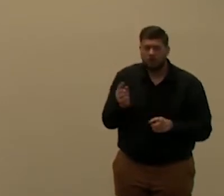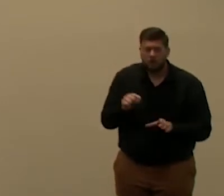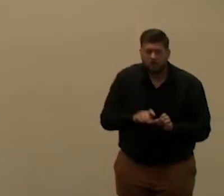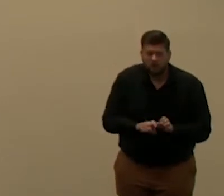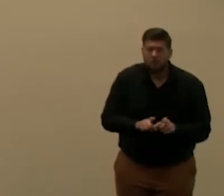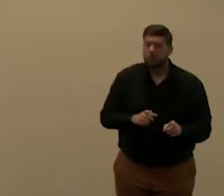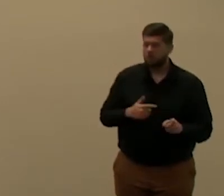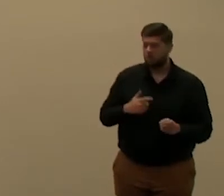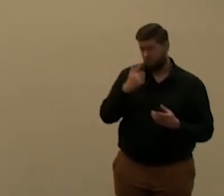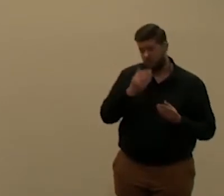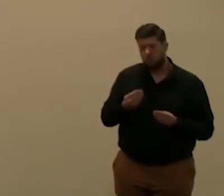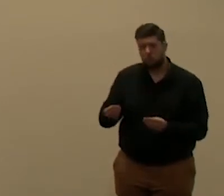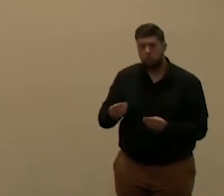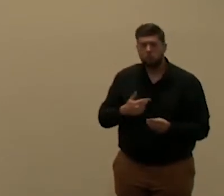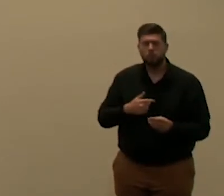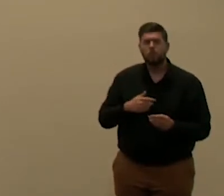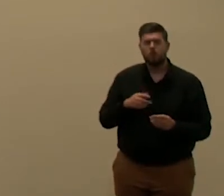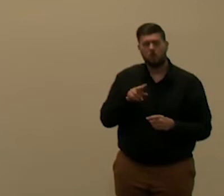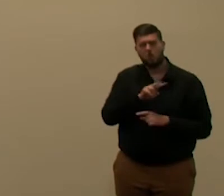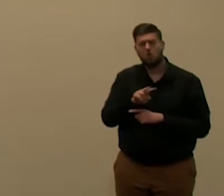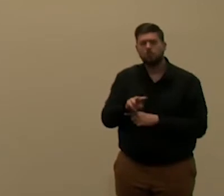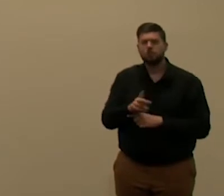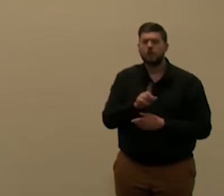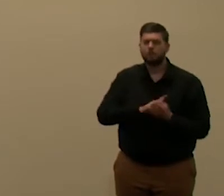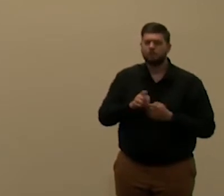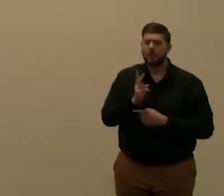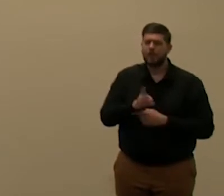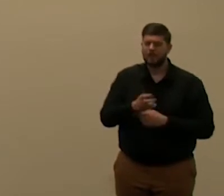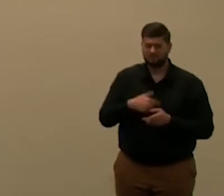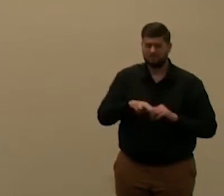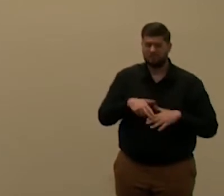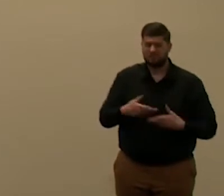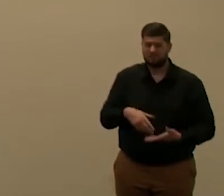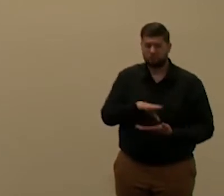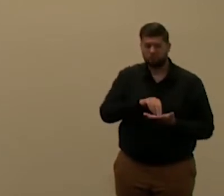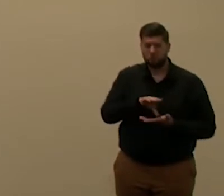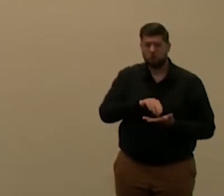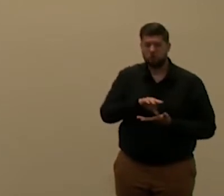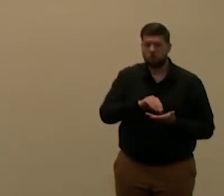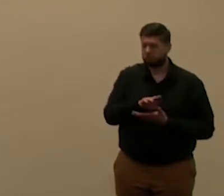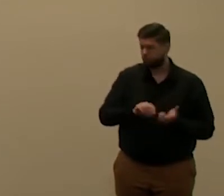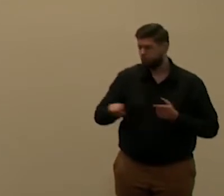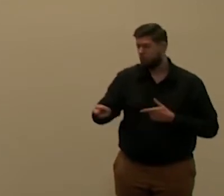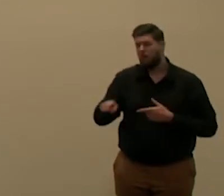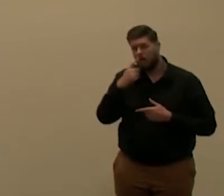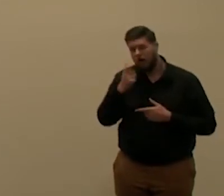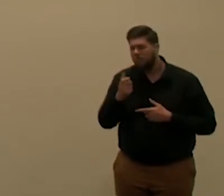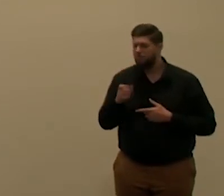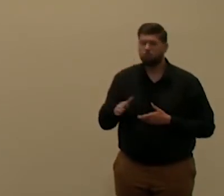could watch or rewatch the meeting if it's recorded, but this will just save so much